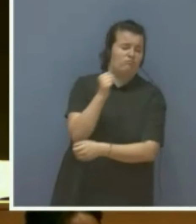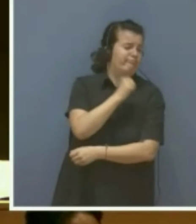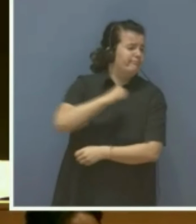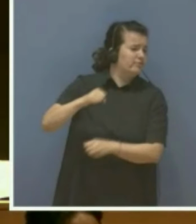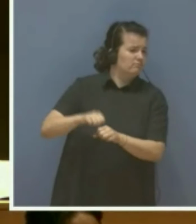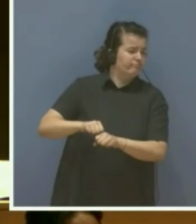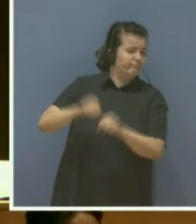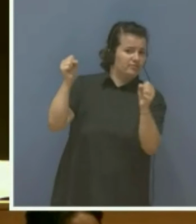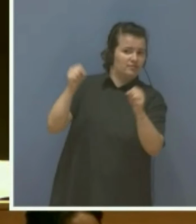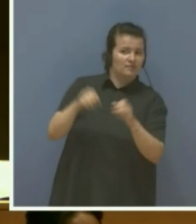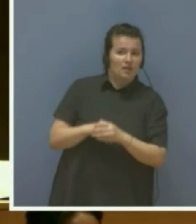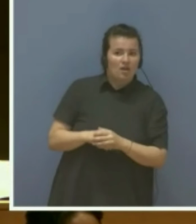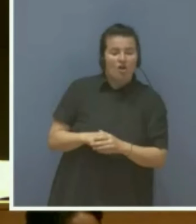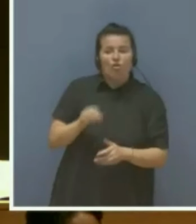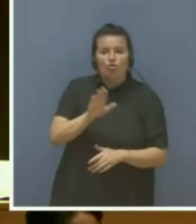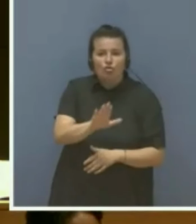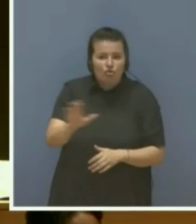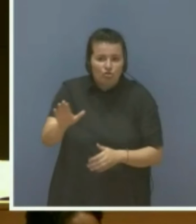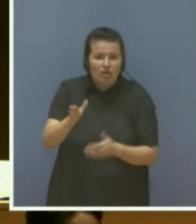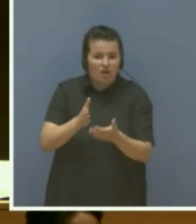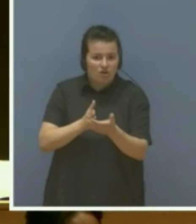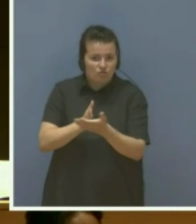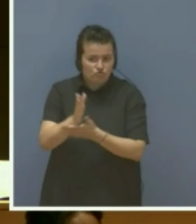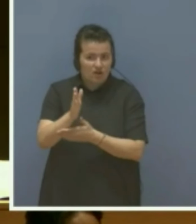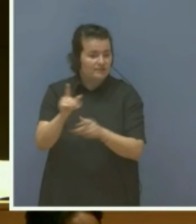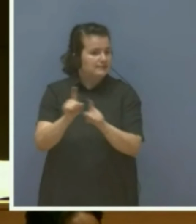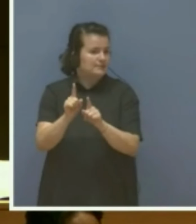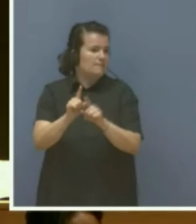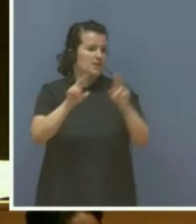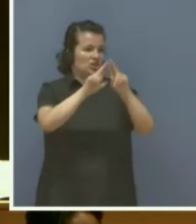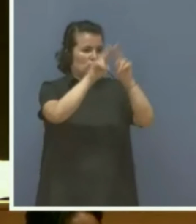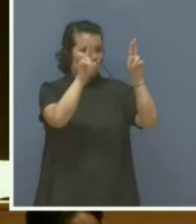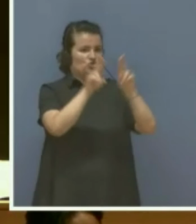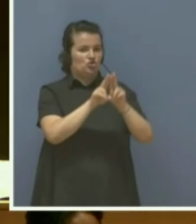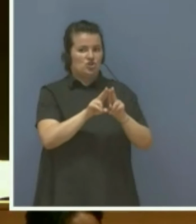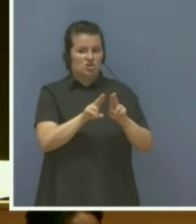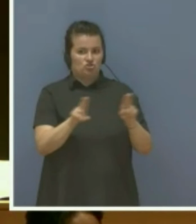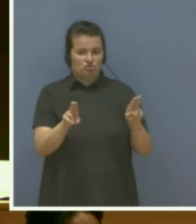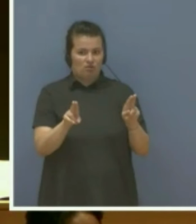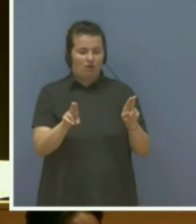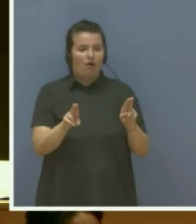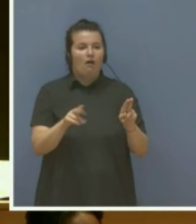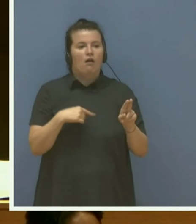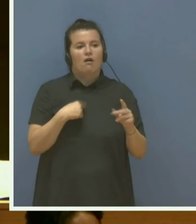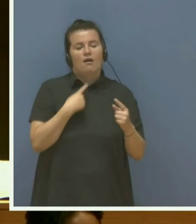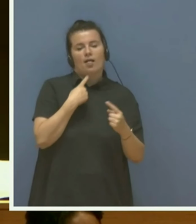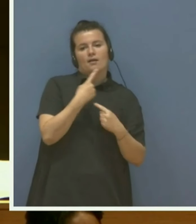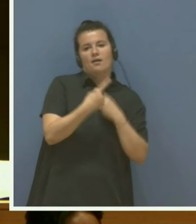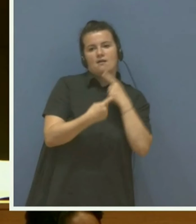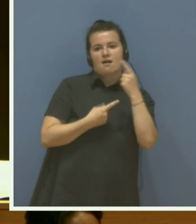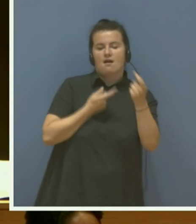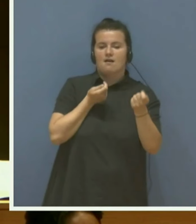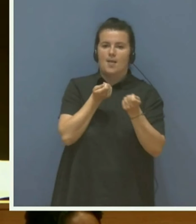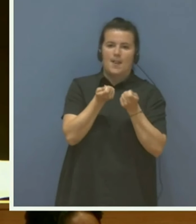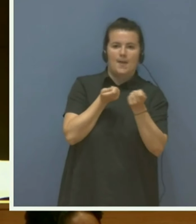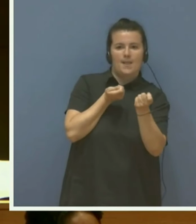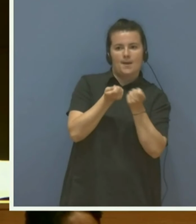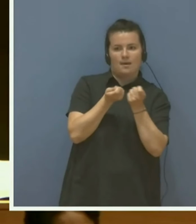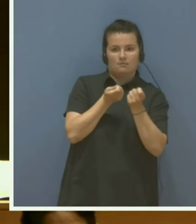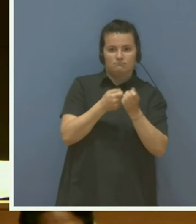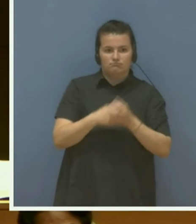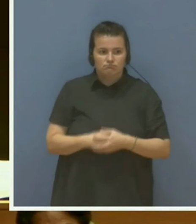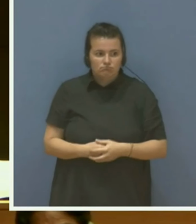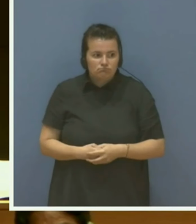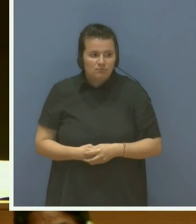the rights of Indigenous peoples at the international level in a manipulative manner. We have reached